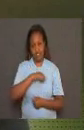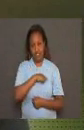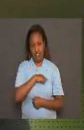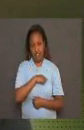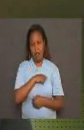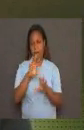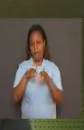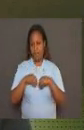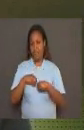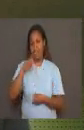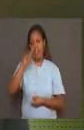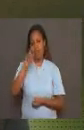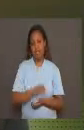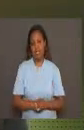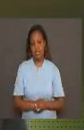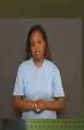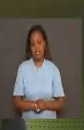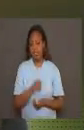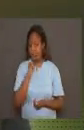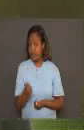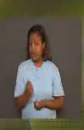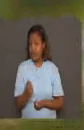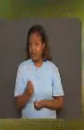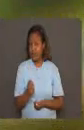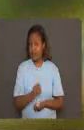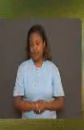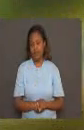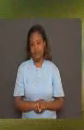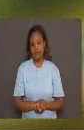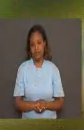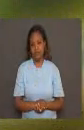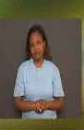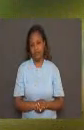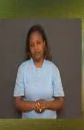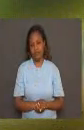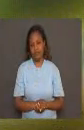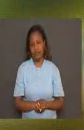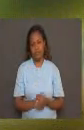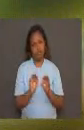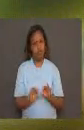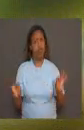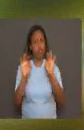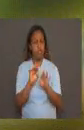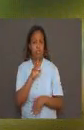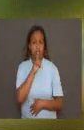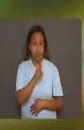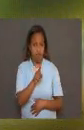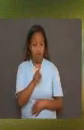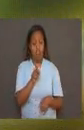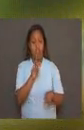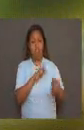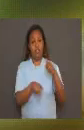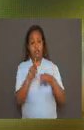must accept. Are there not? It is important for